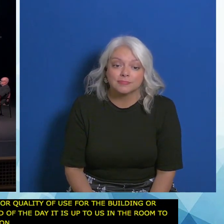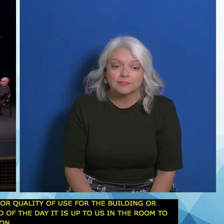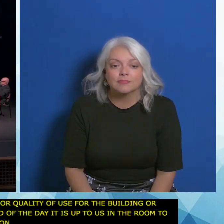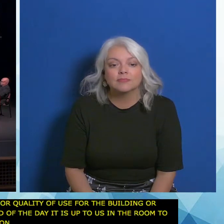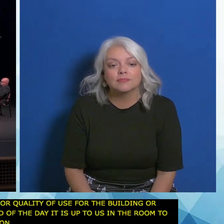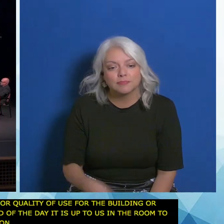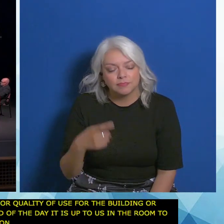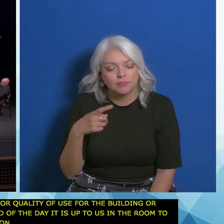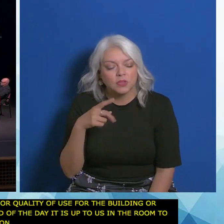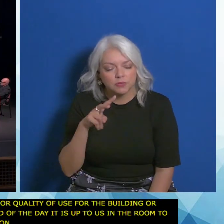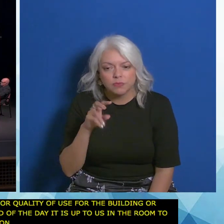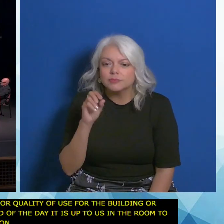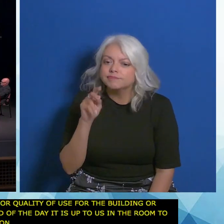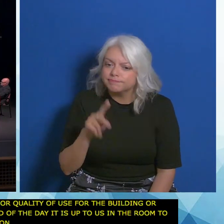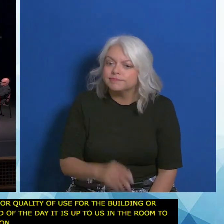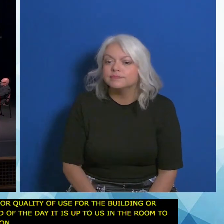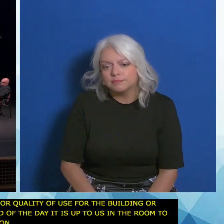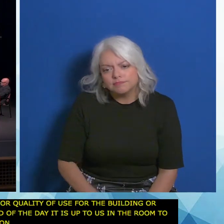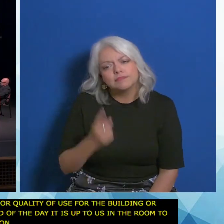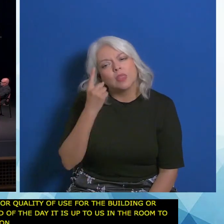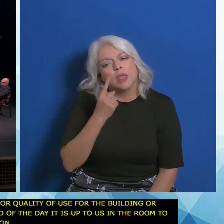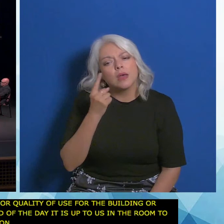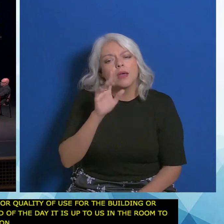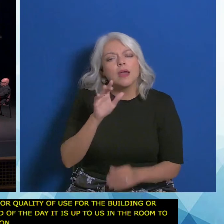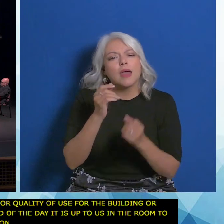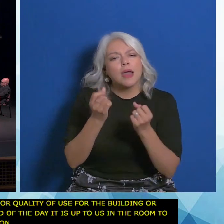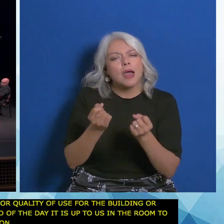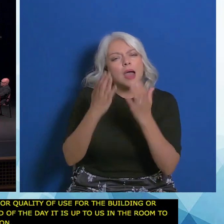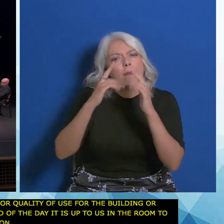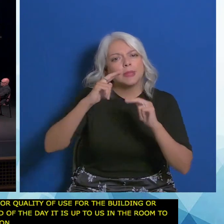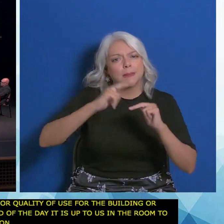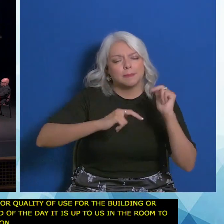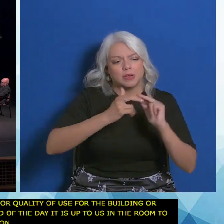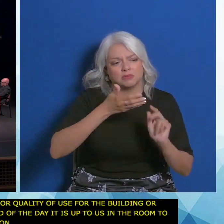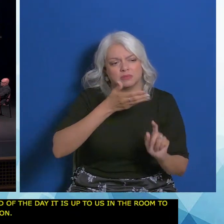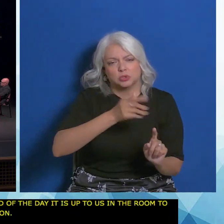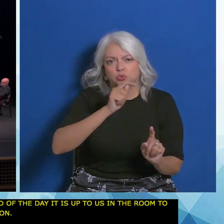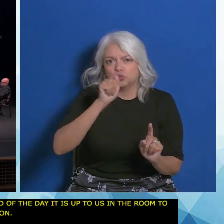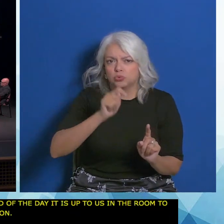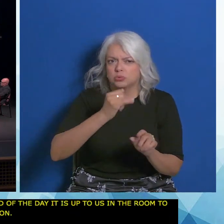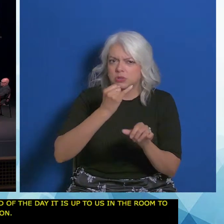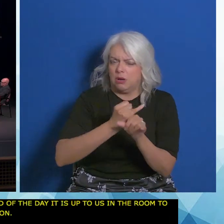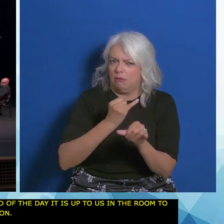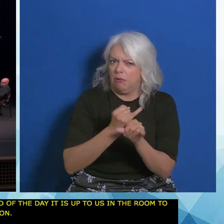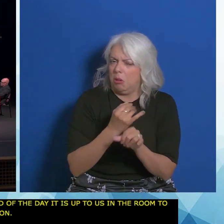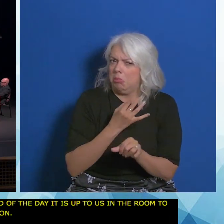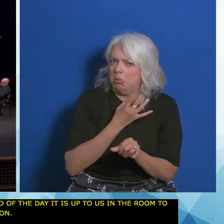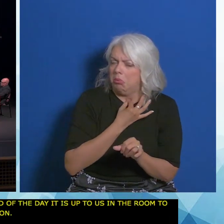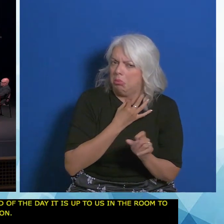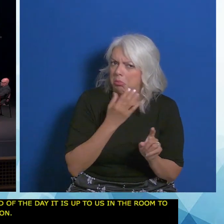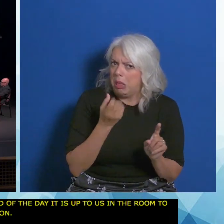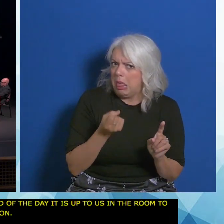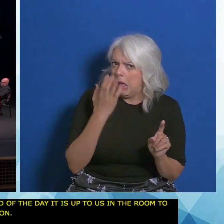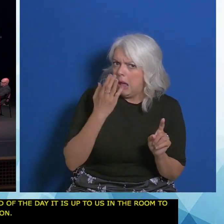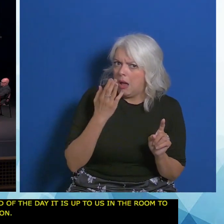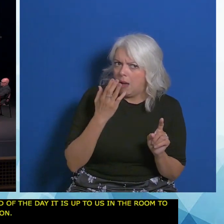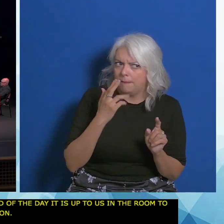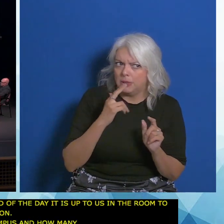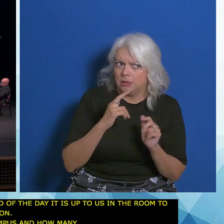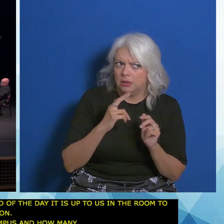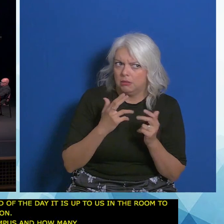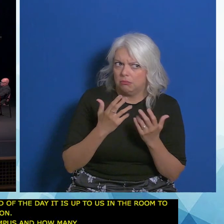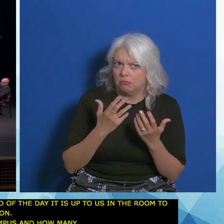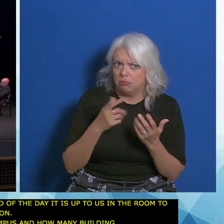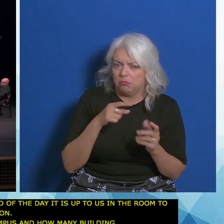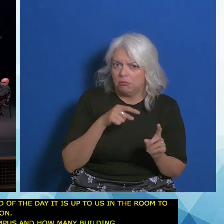Okay. How many buildings on the Tucson campus and how many buildings are we looking